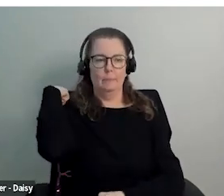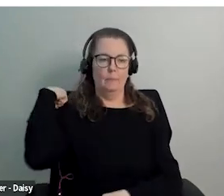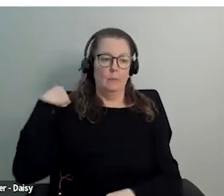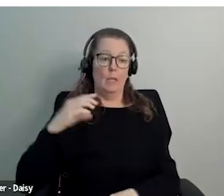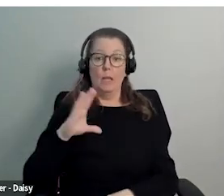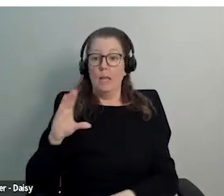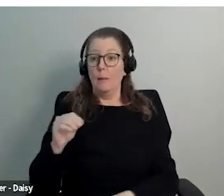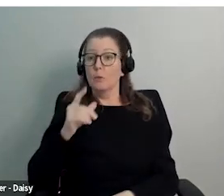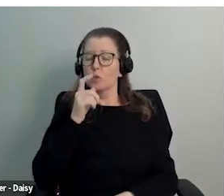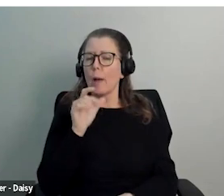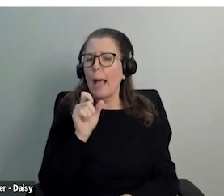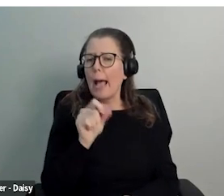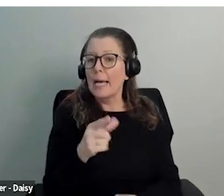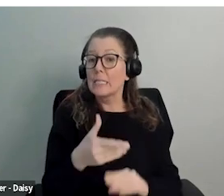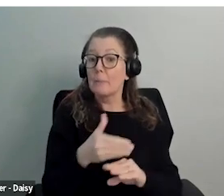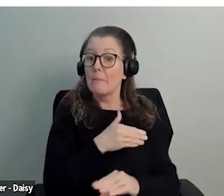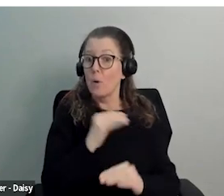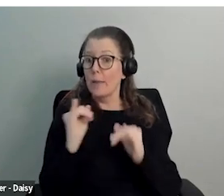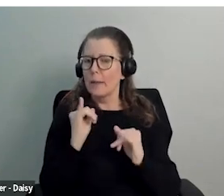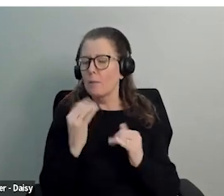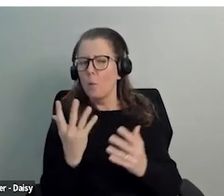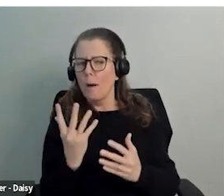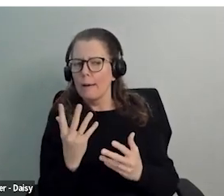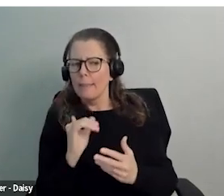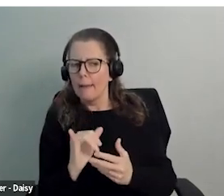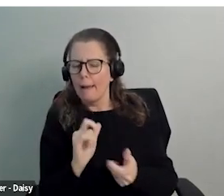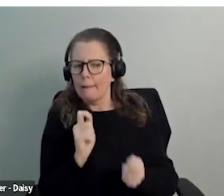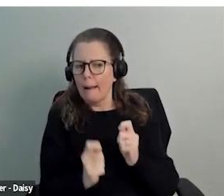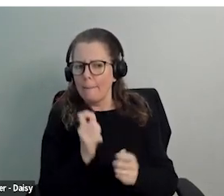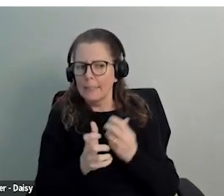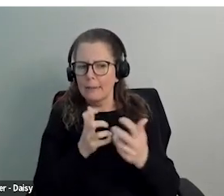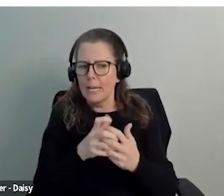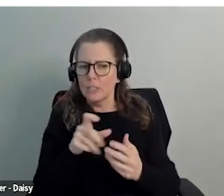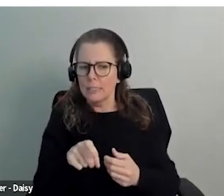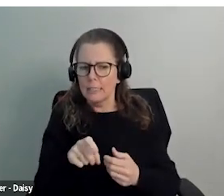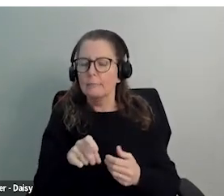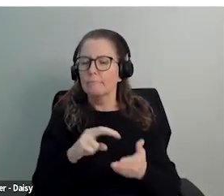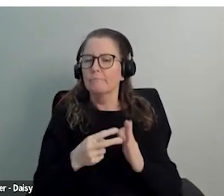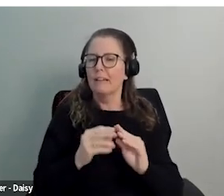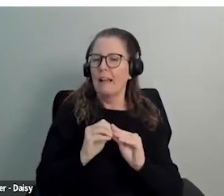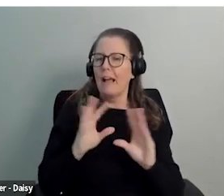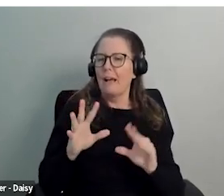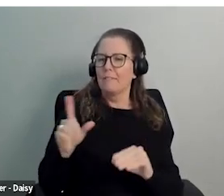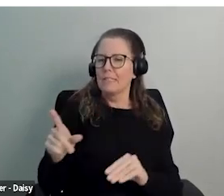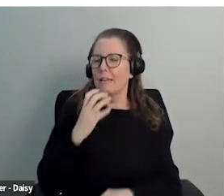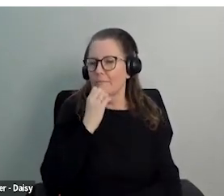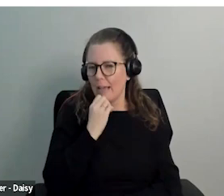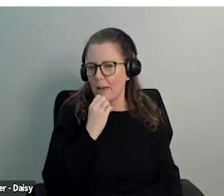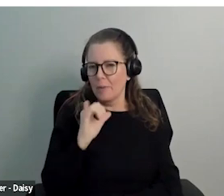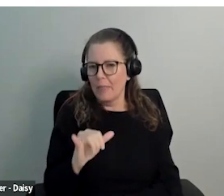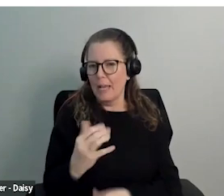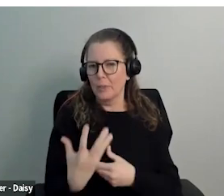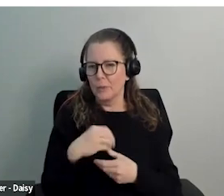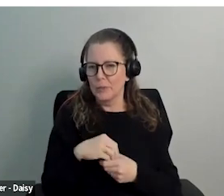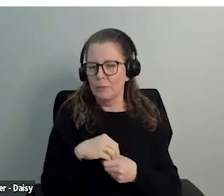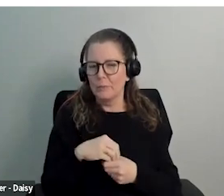about accommodation needs before the interview also signal that they value inclusion from the outset. And lastly, the best